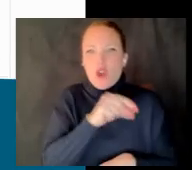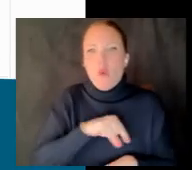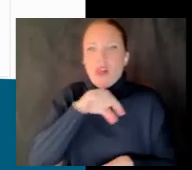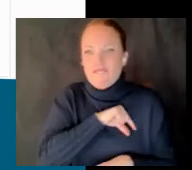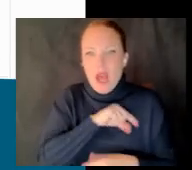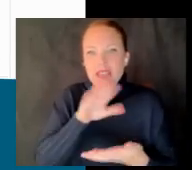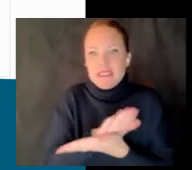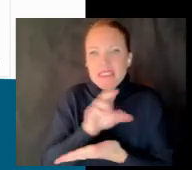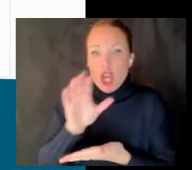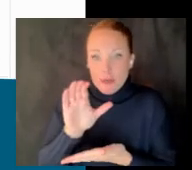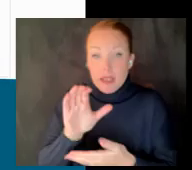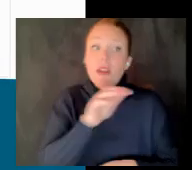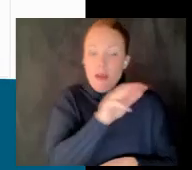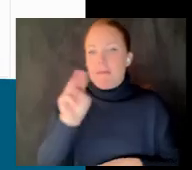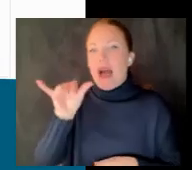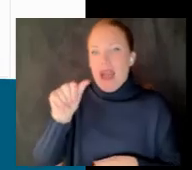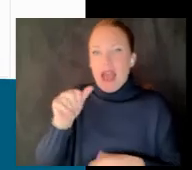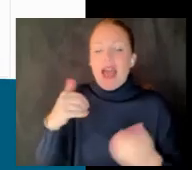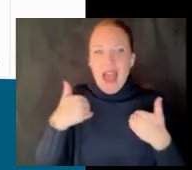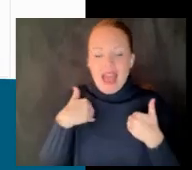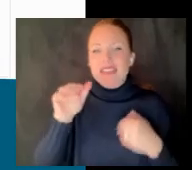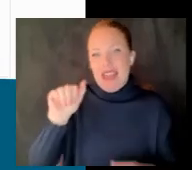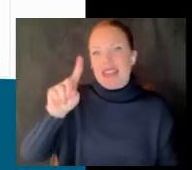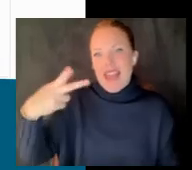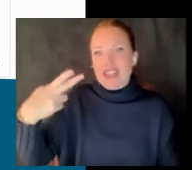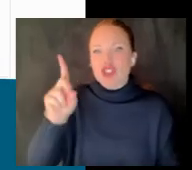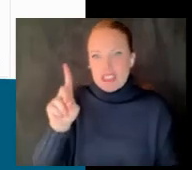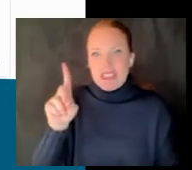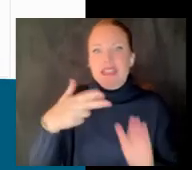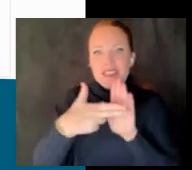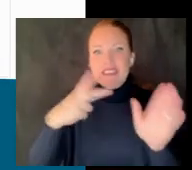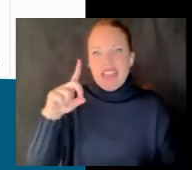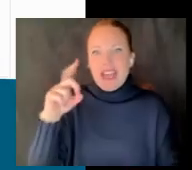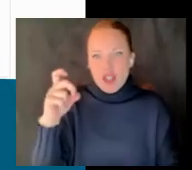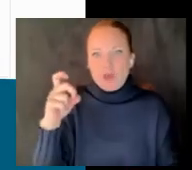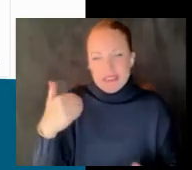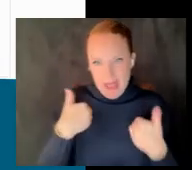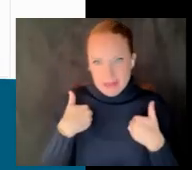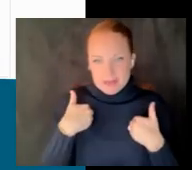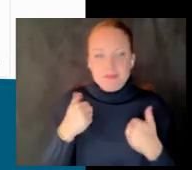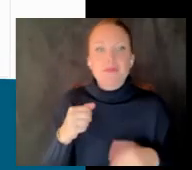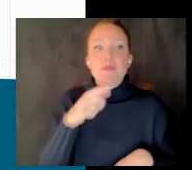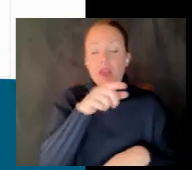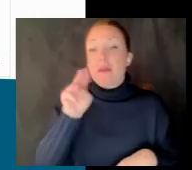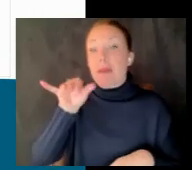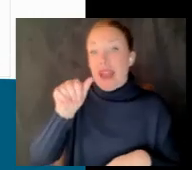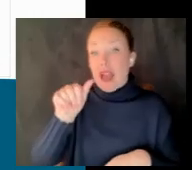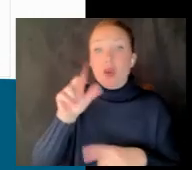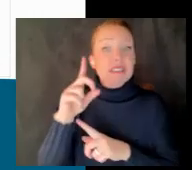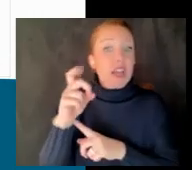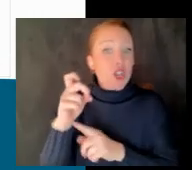a medical diagnosis of attention deficit hyperactivity disorder, or ADHD. Maya was diagnosed